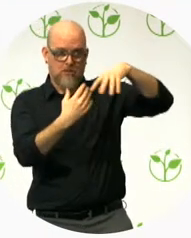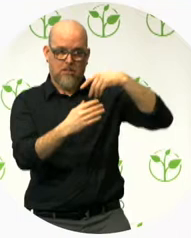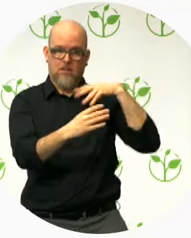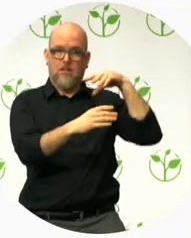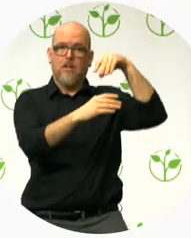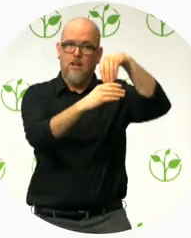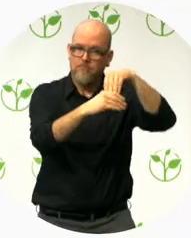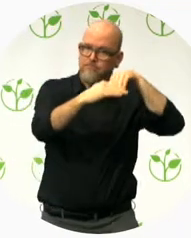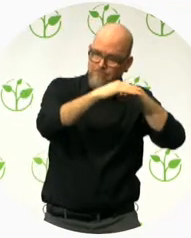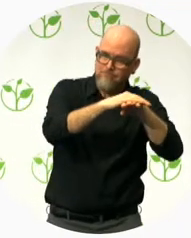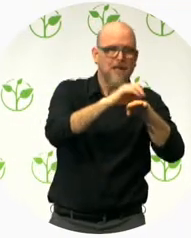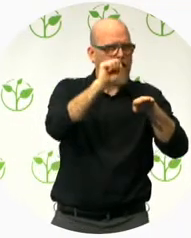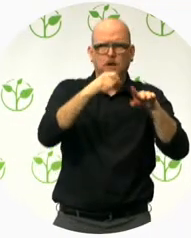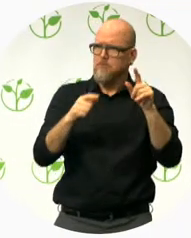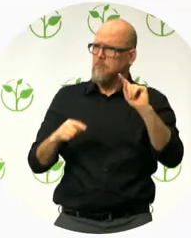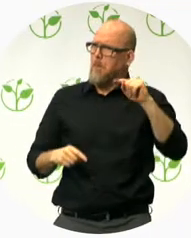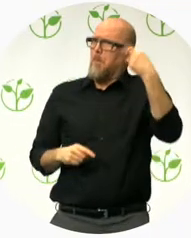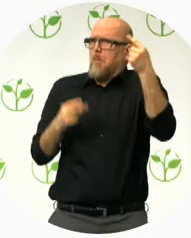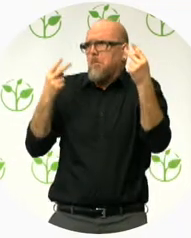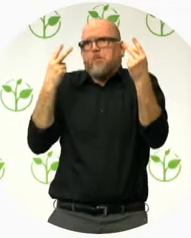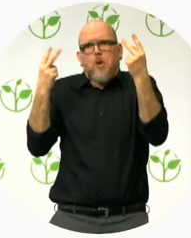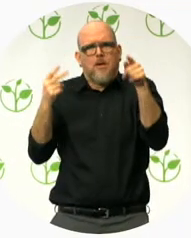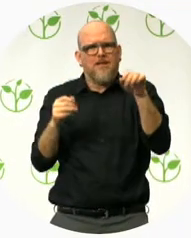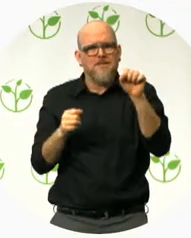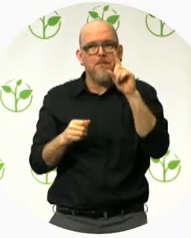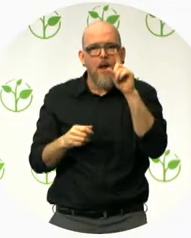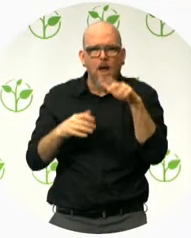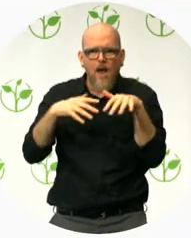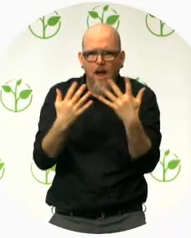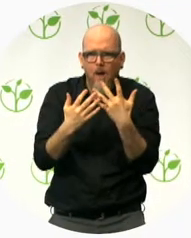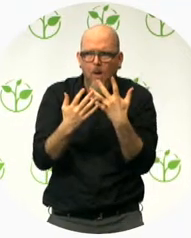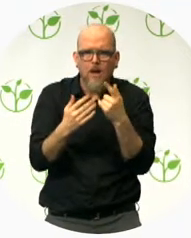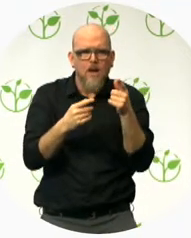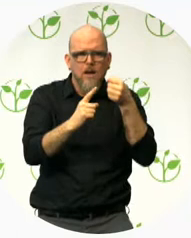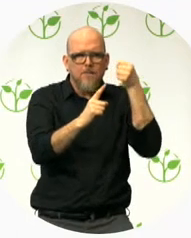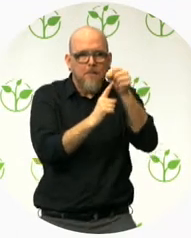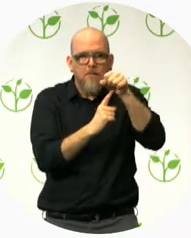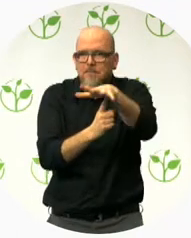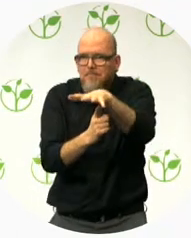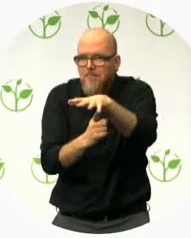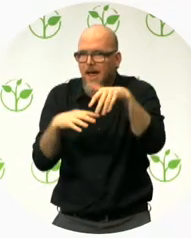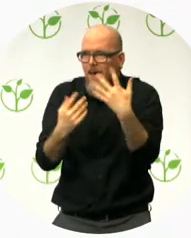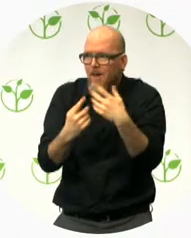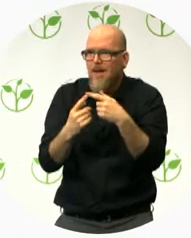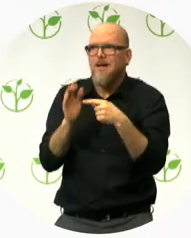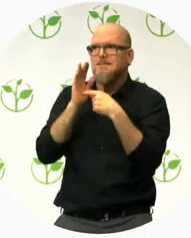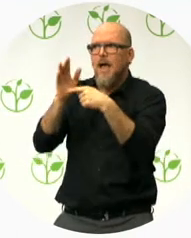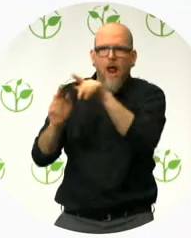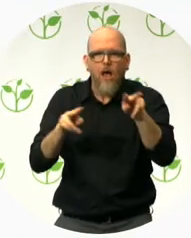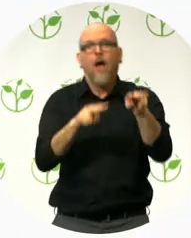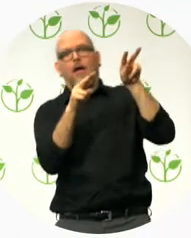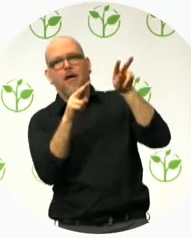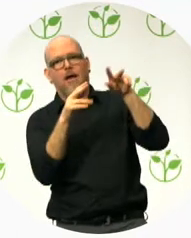what kind of impact am I talking about here? Well, so when it comes to policy frameworks, as I mentioned earlier